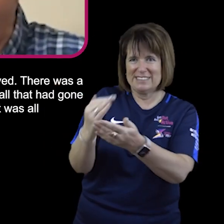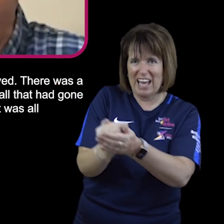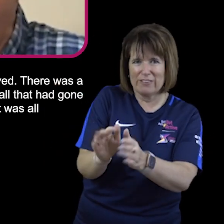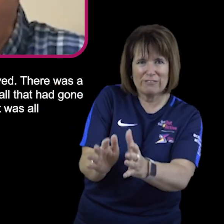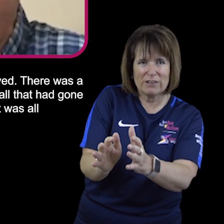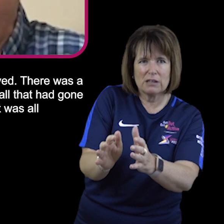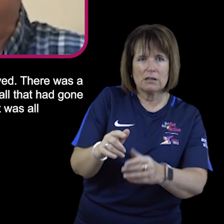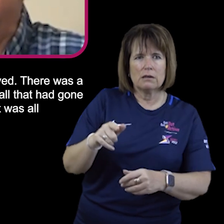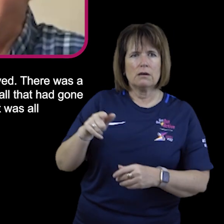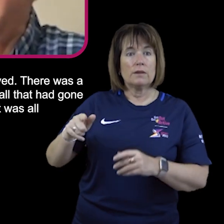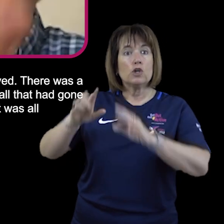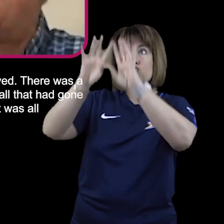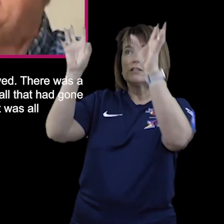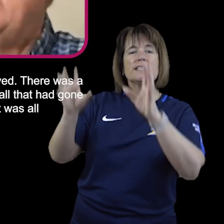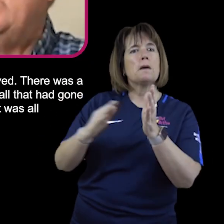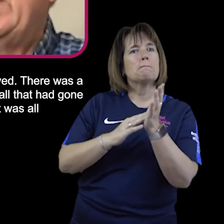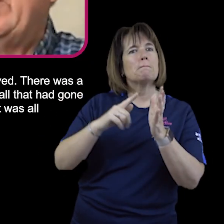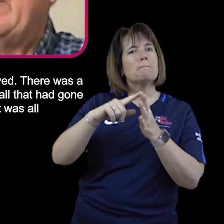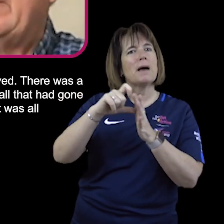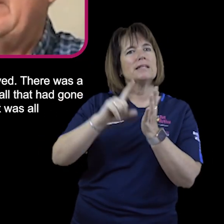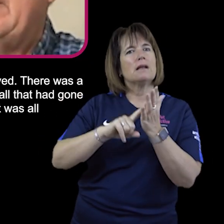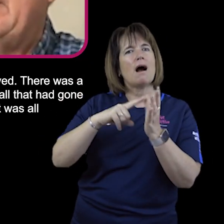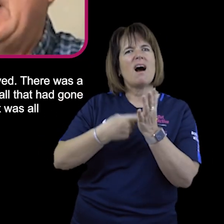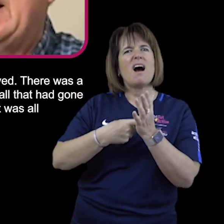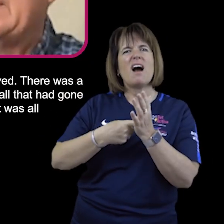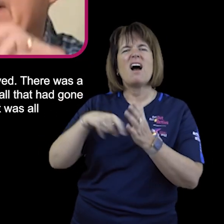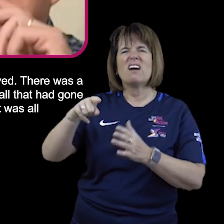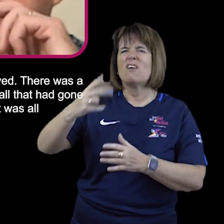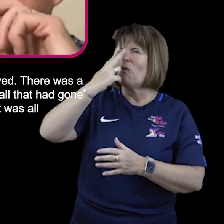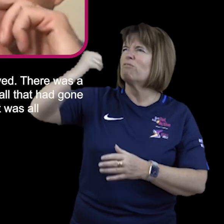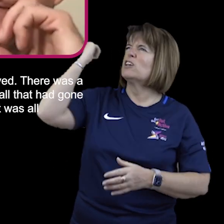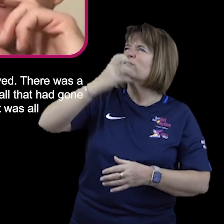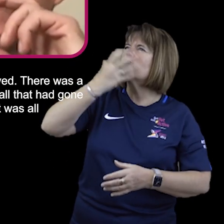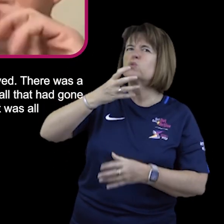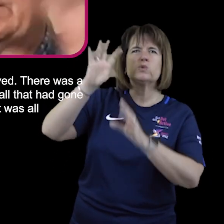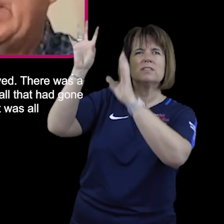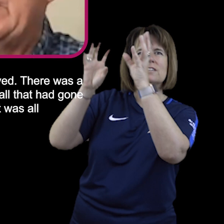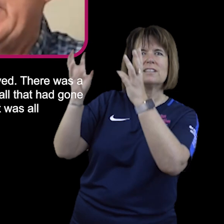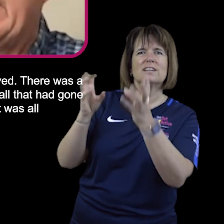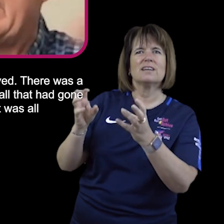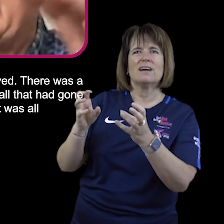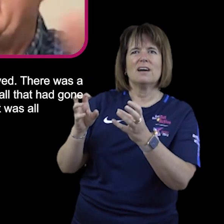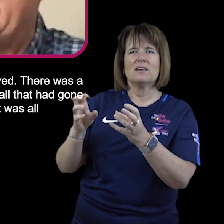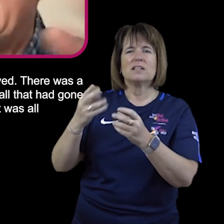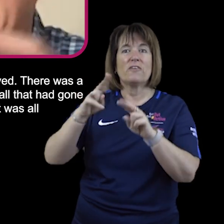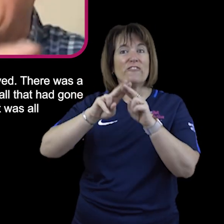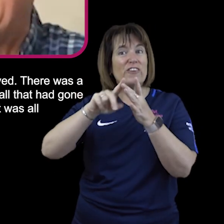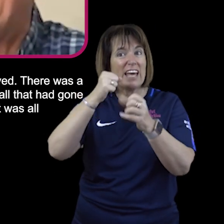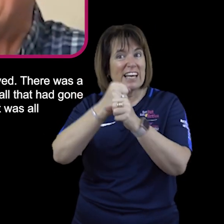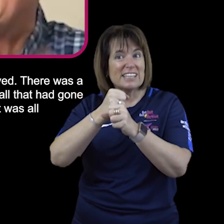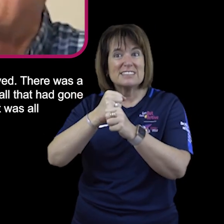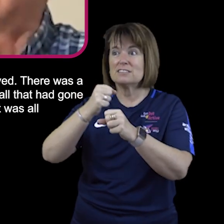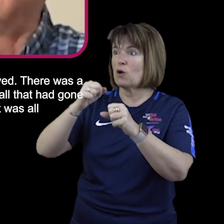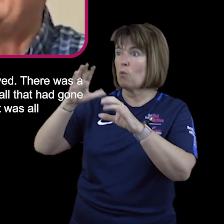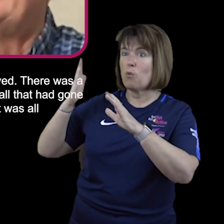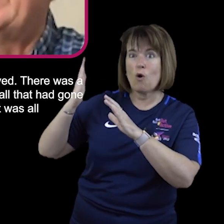fruit. Okay. There were some figs by the wall that had gone mad and some vines. So we sort of cut those back, trimmed them, kept